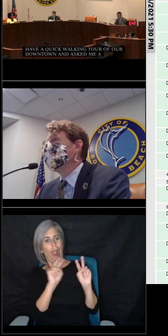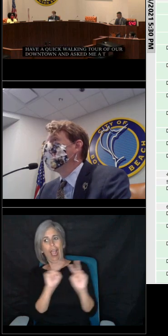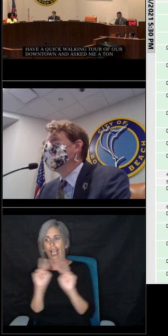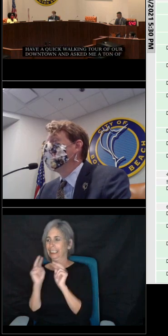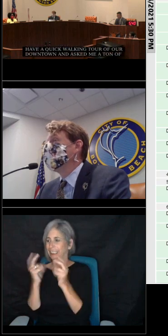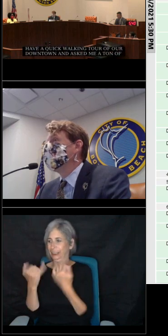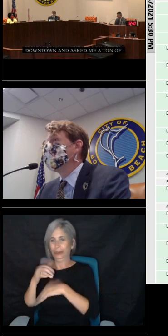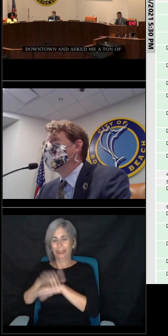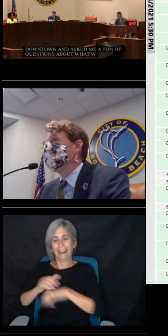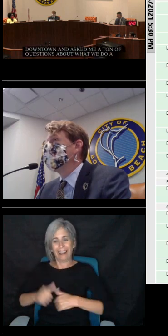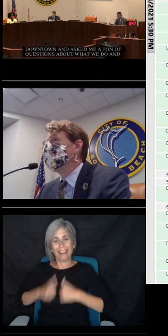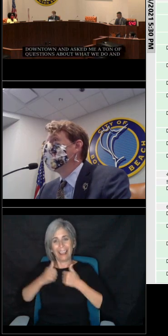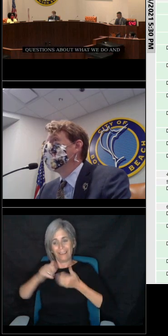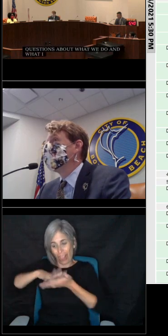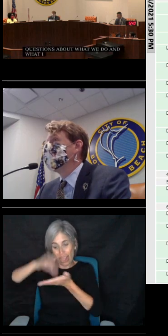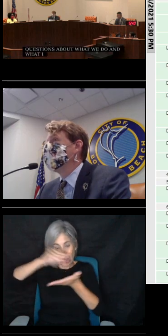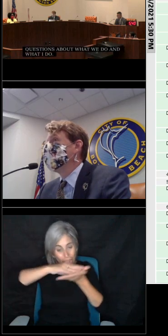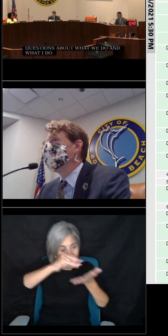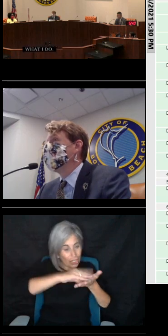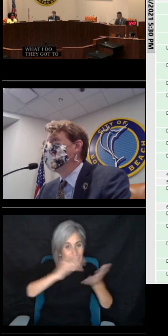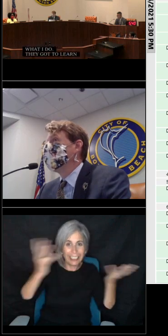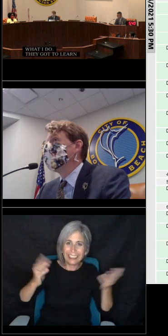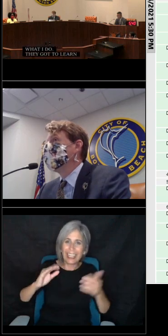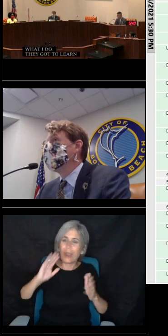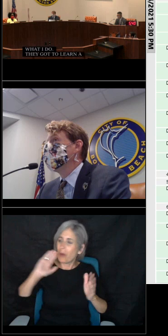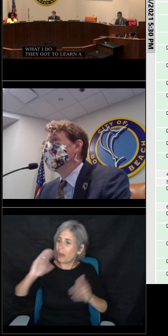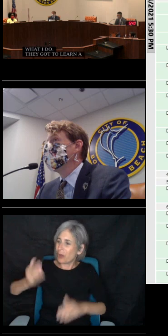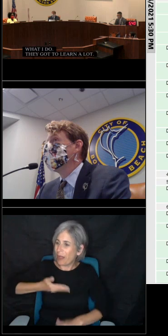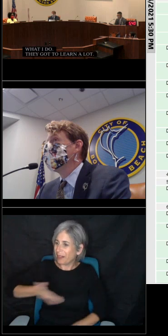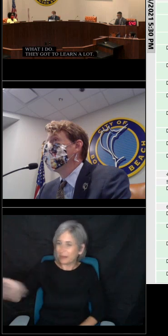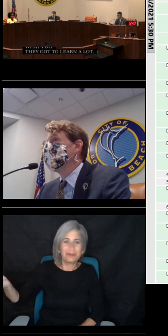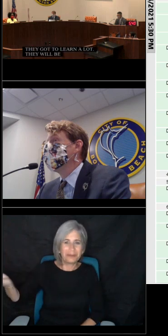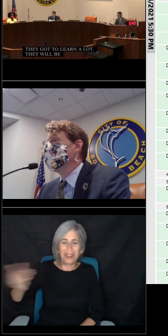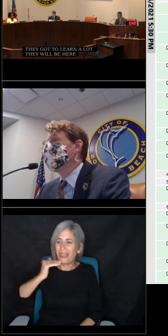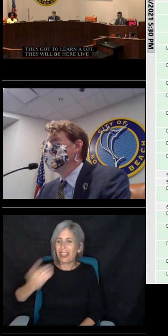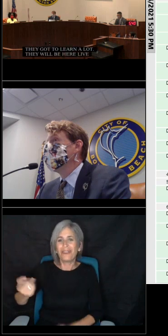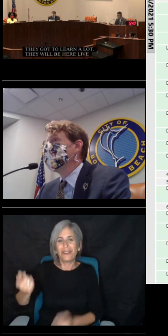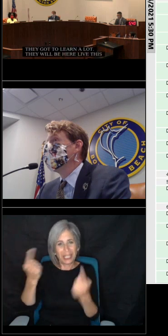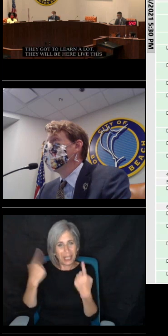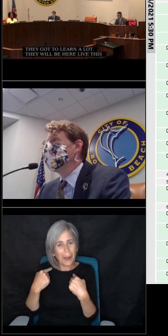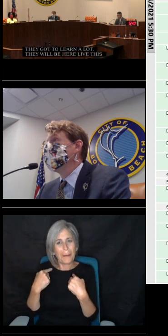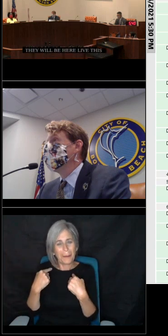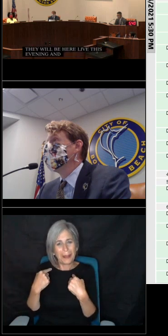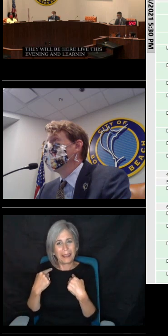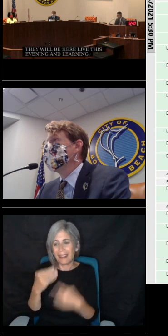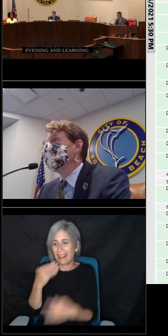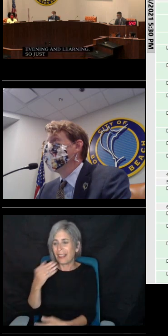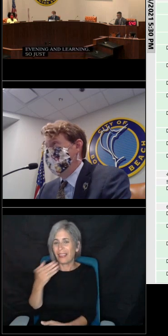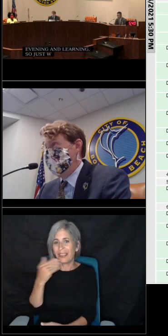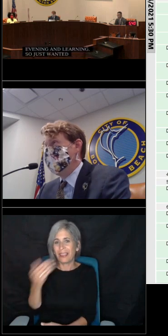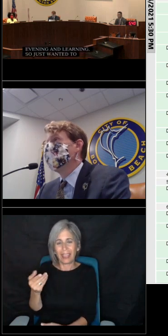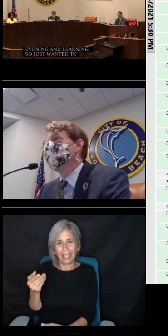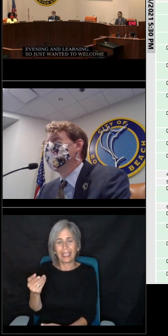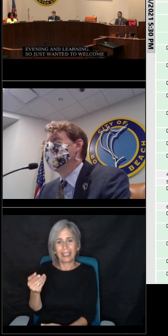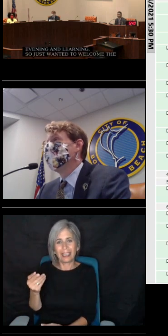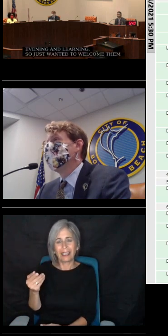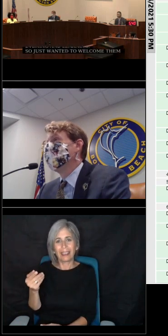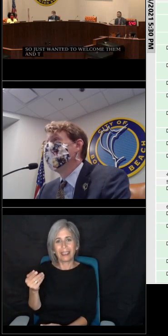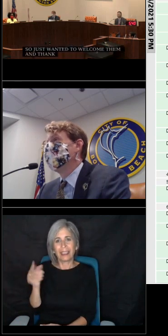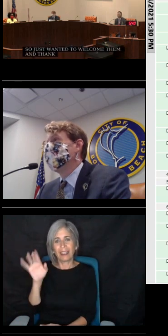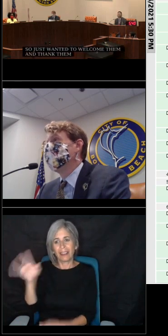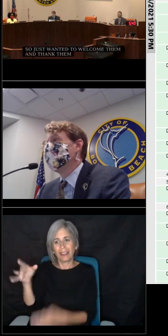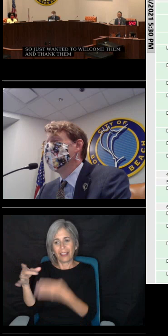evening and learning. So just wanted to welcome them and thank them for coming, and thank Mr. Dupree Jackson, who's back there, who's